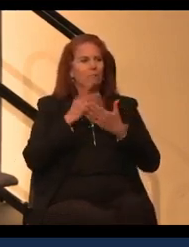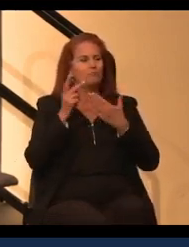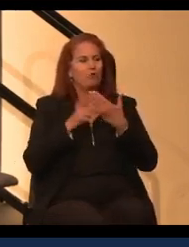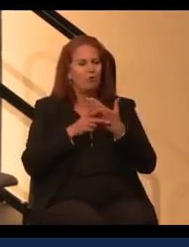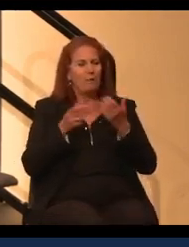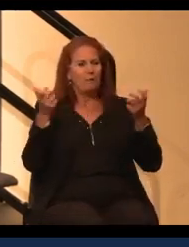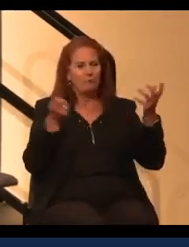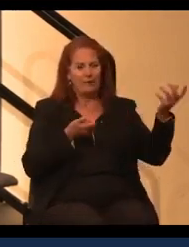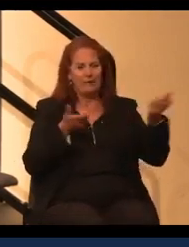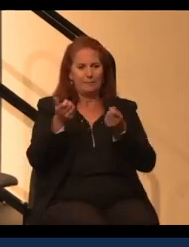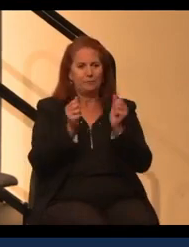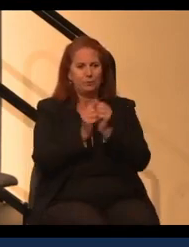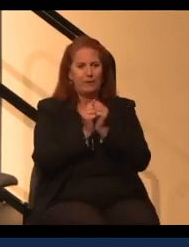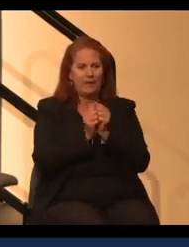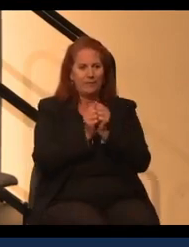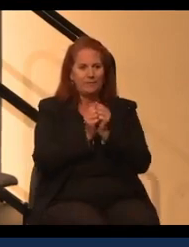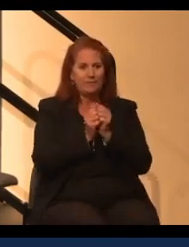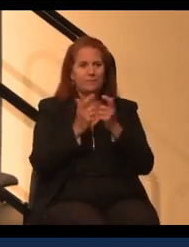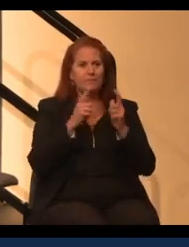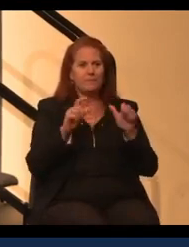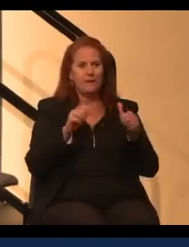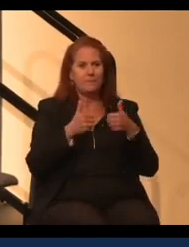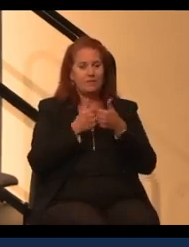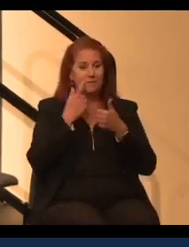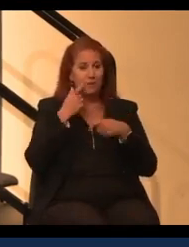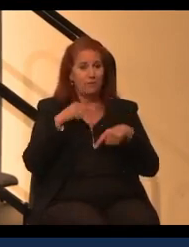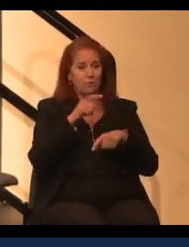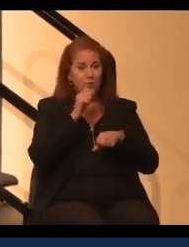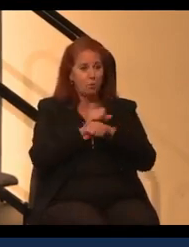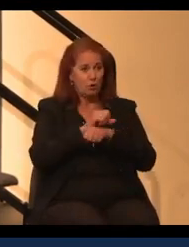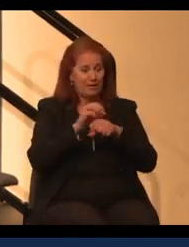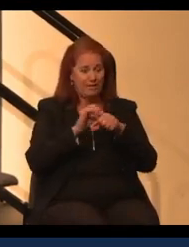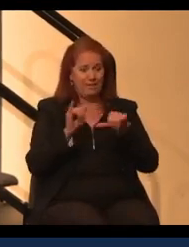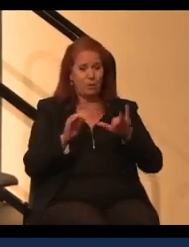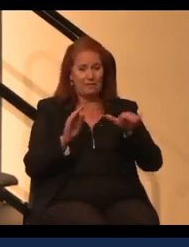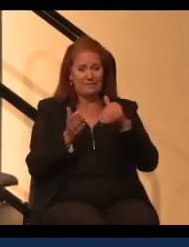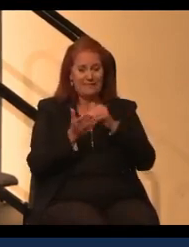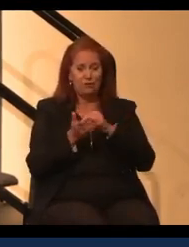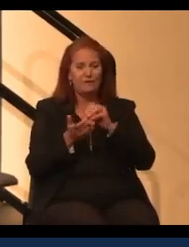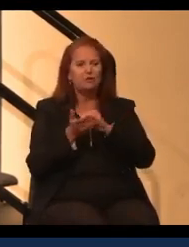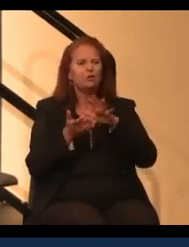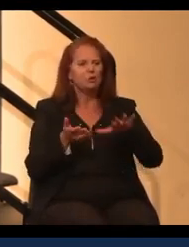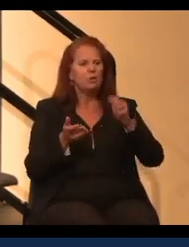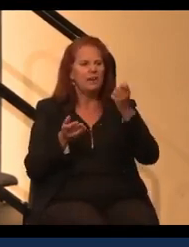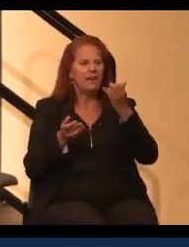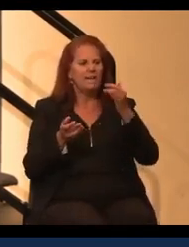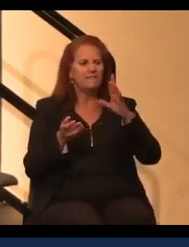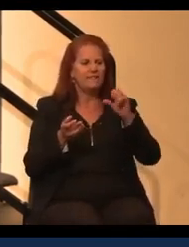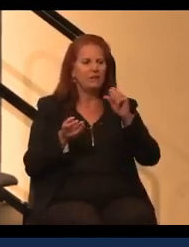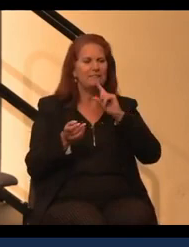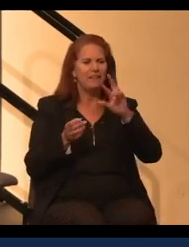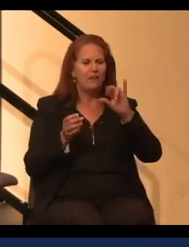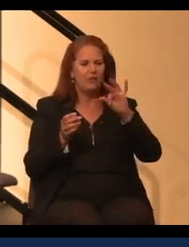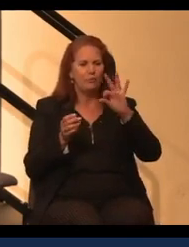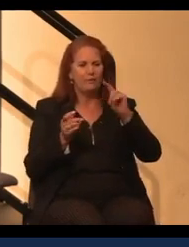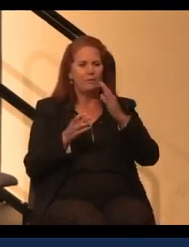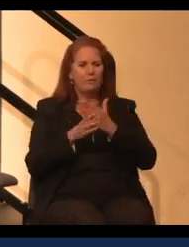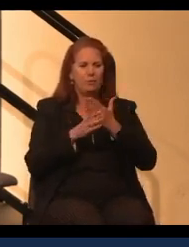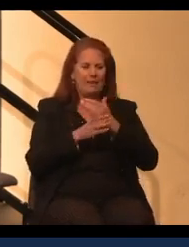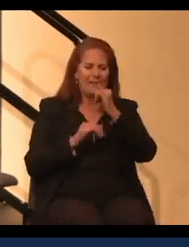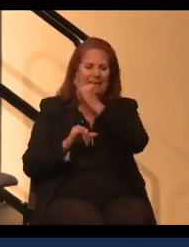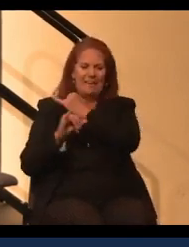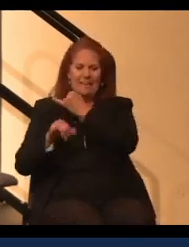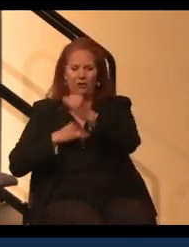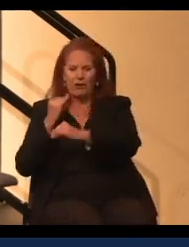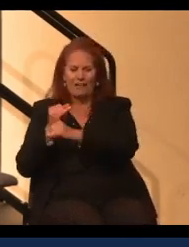these together. Among the biggest challenges for those who work in these centers and student affairs is the rift between internationals